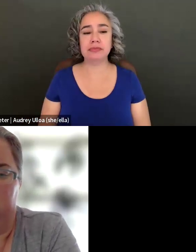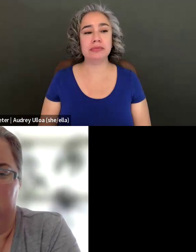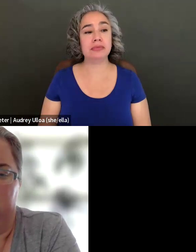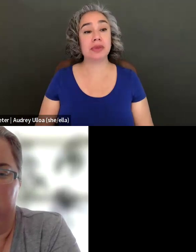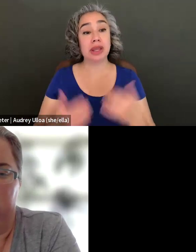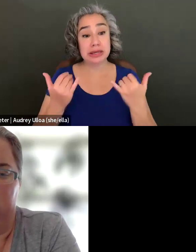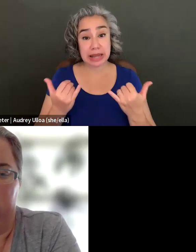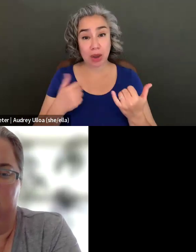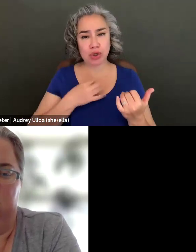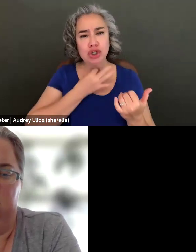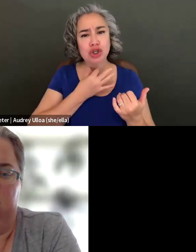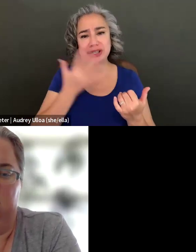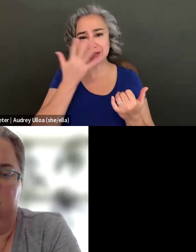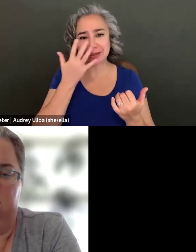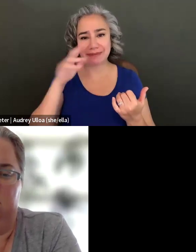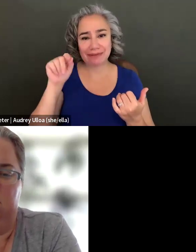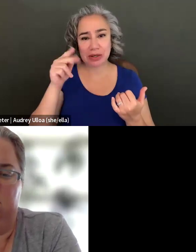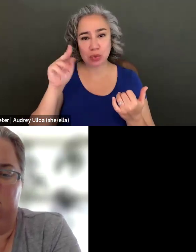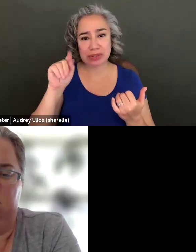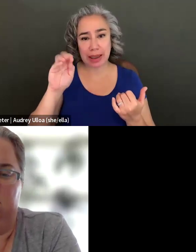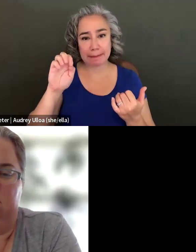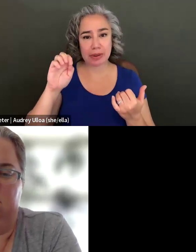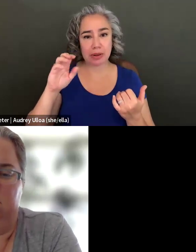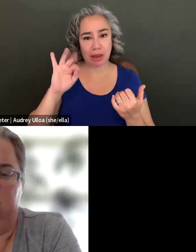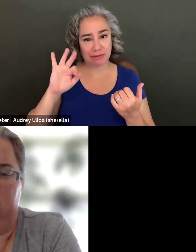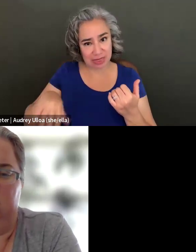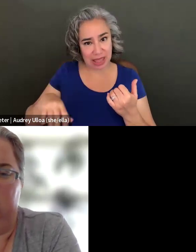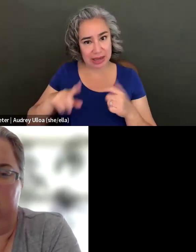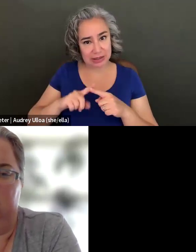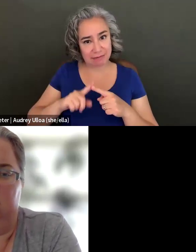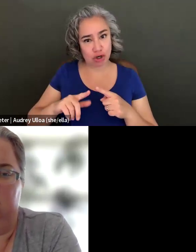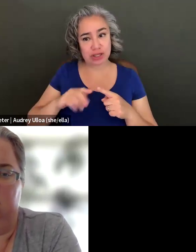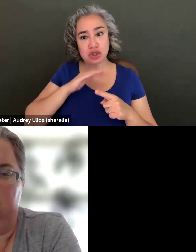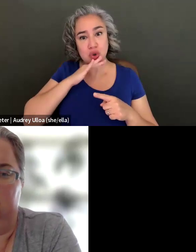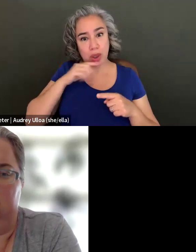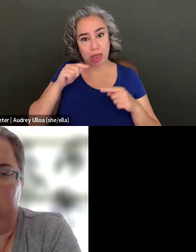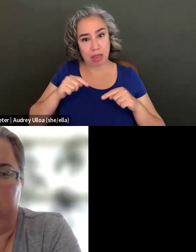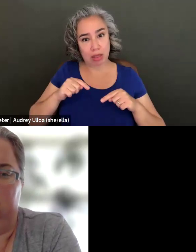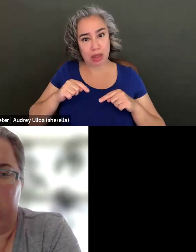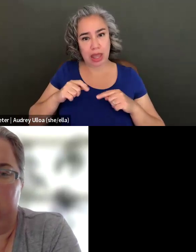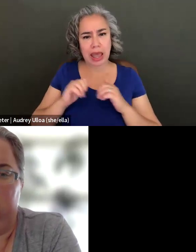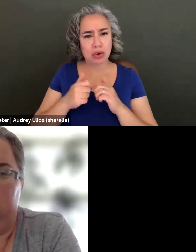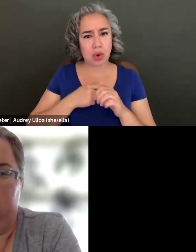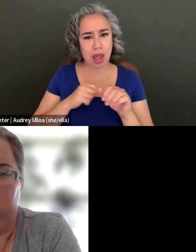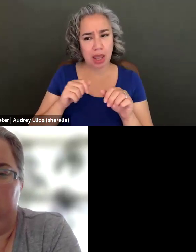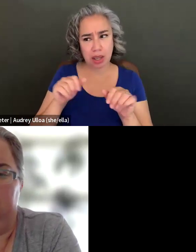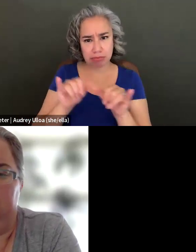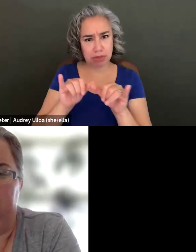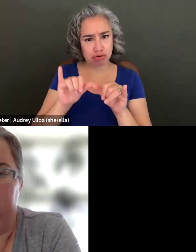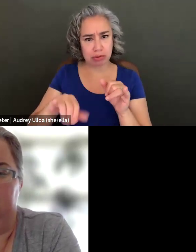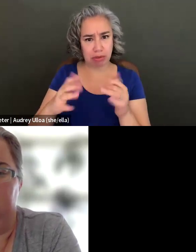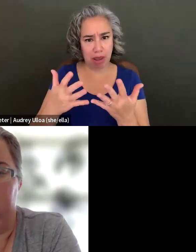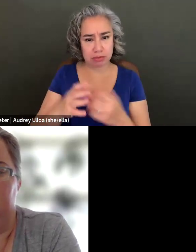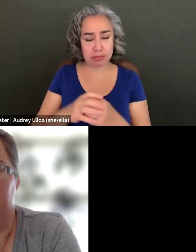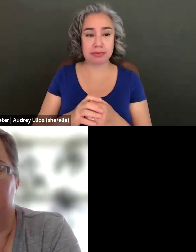phenotypic effect or the effect on phenotype of this conditioned soil, how do I actually quantify that? I